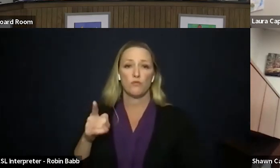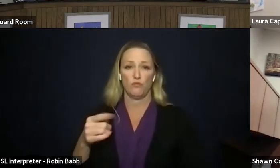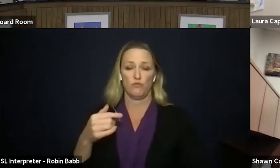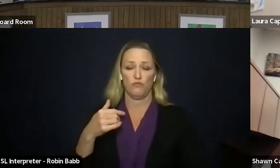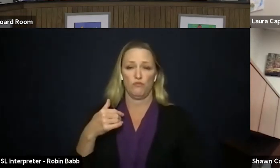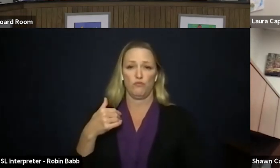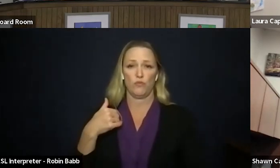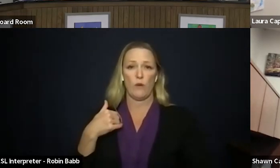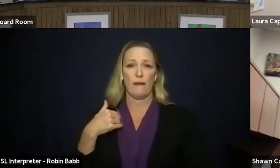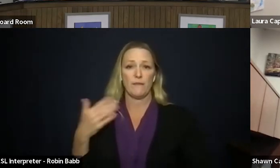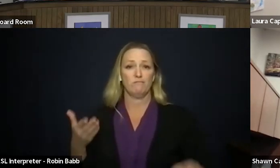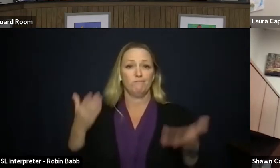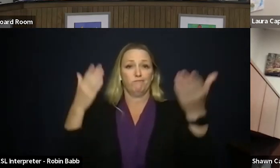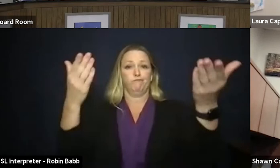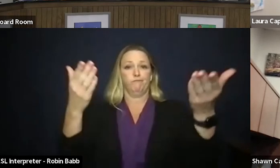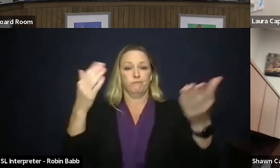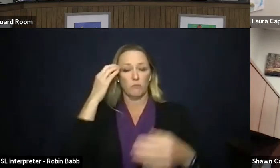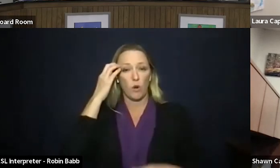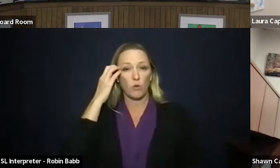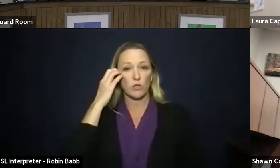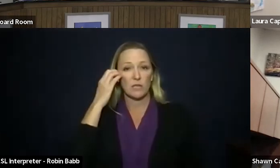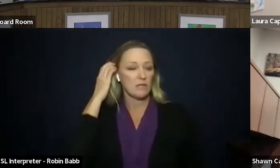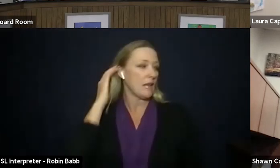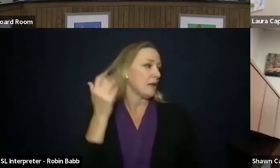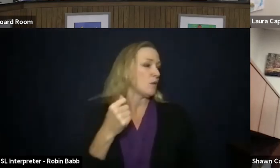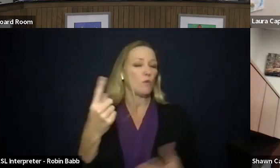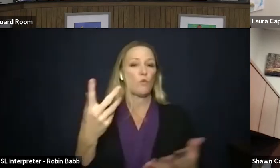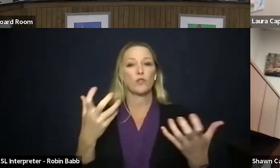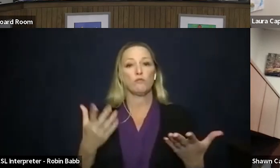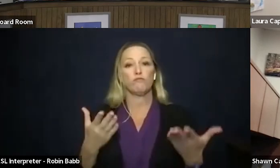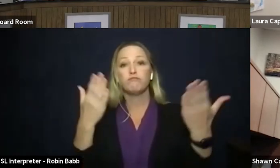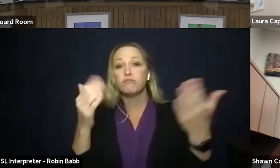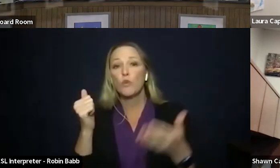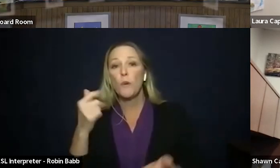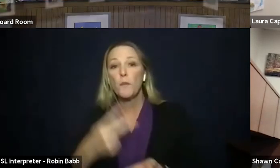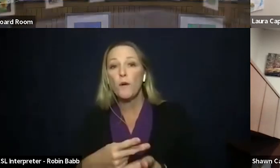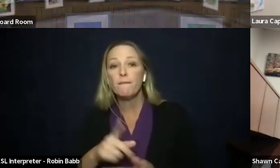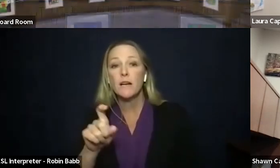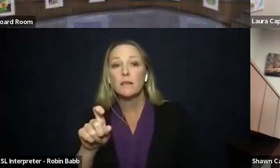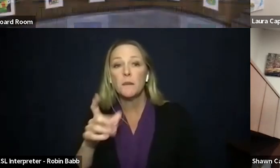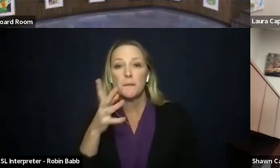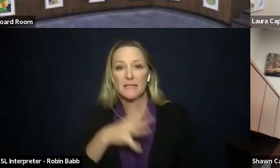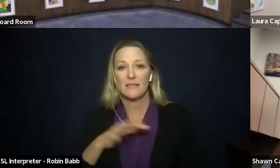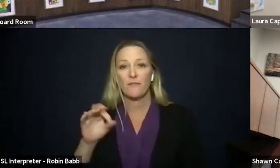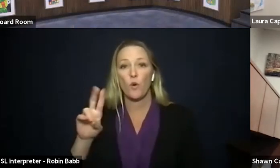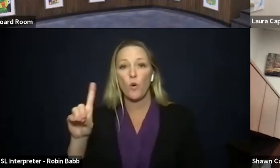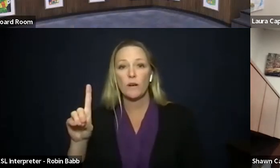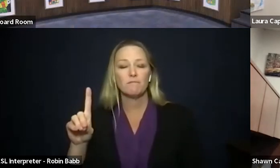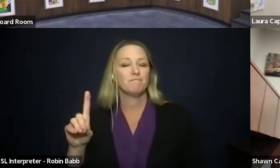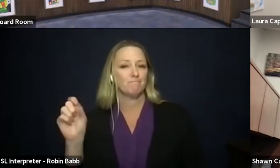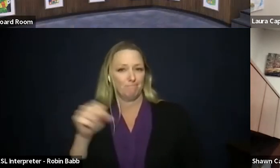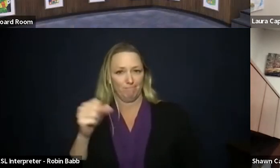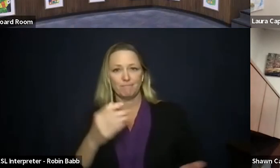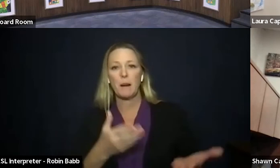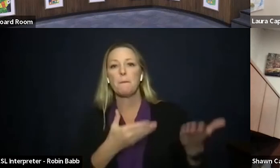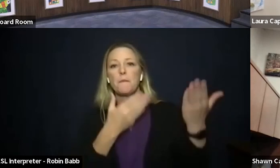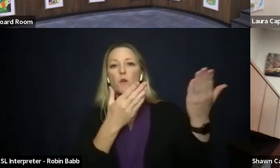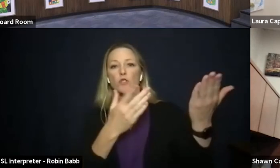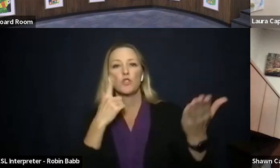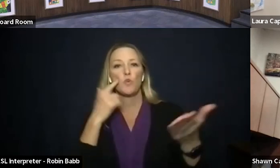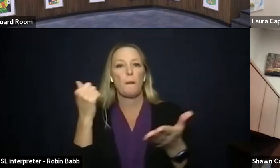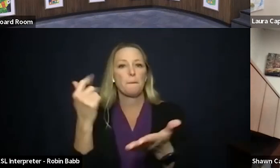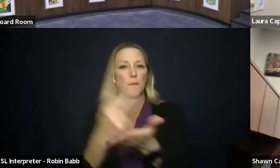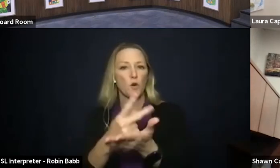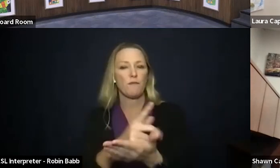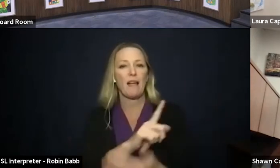um excuse me would like someone like to make a motion to approve miss ford uh yes i'd like to make a motion to approve